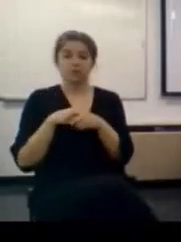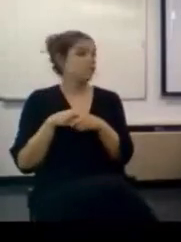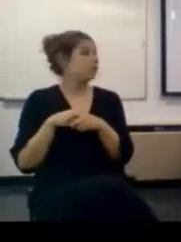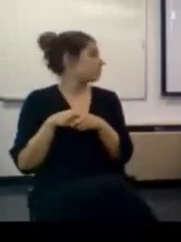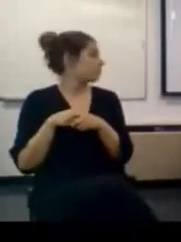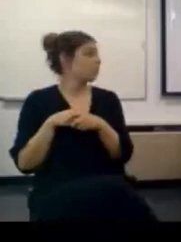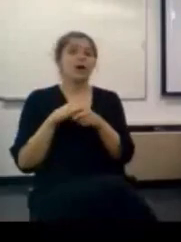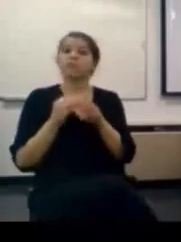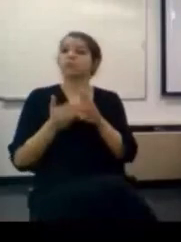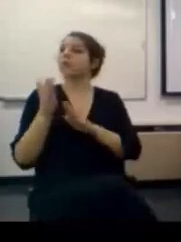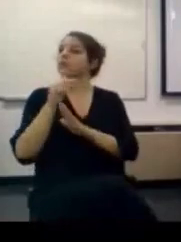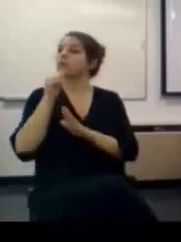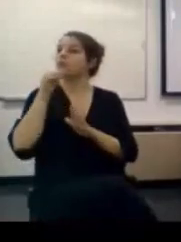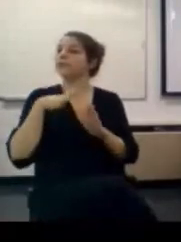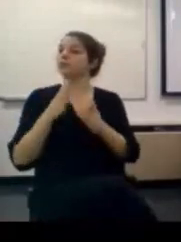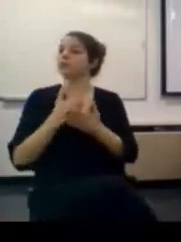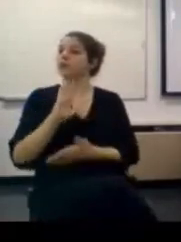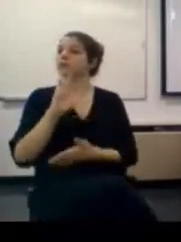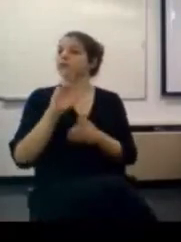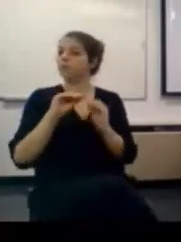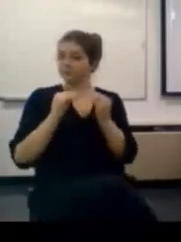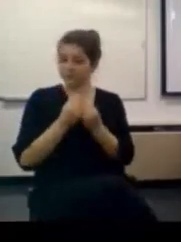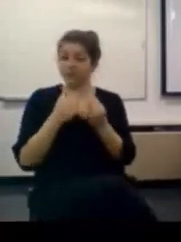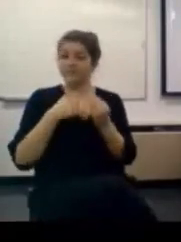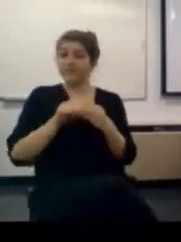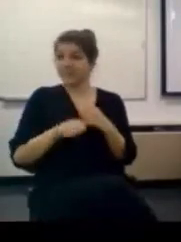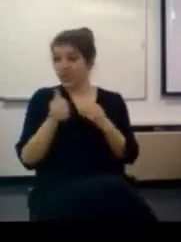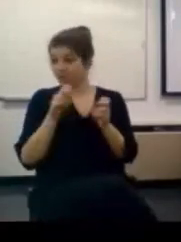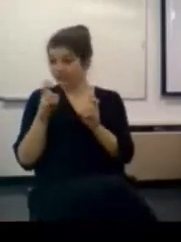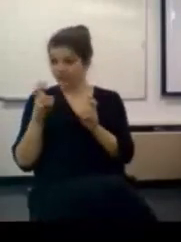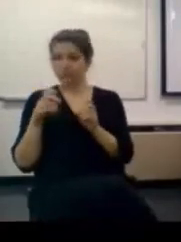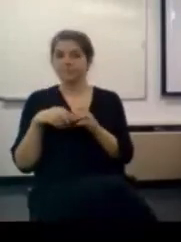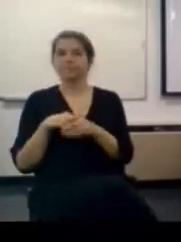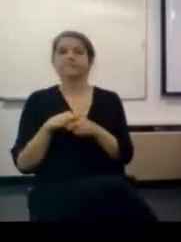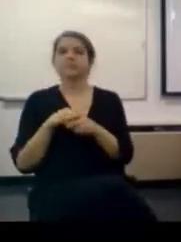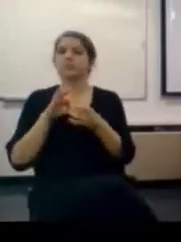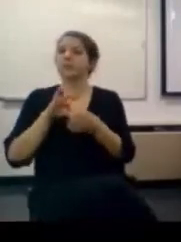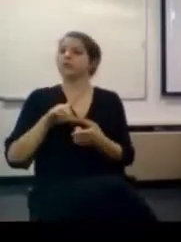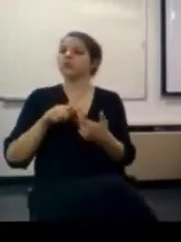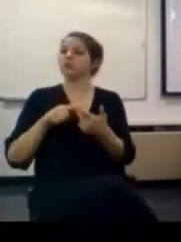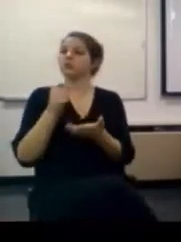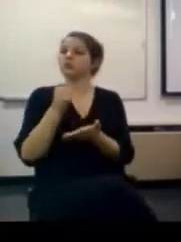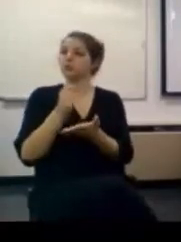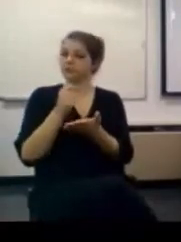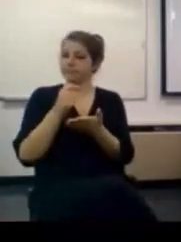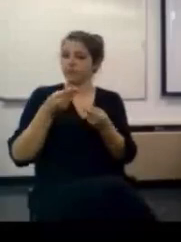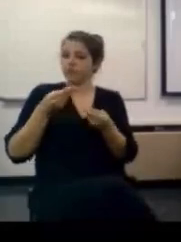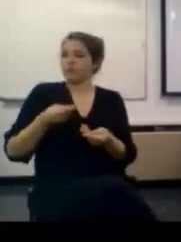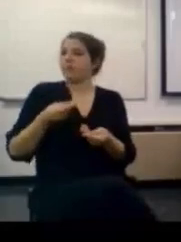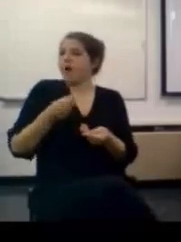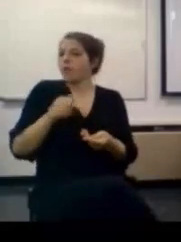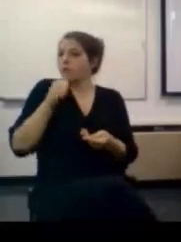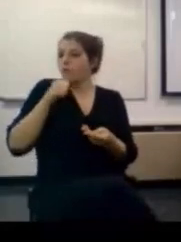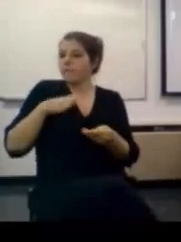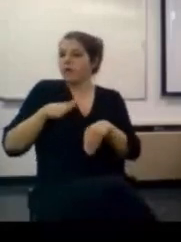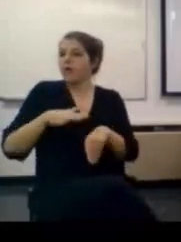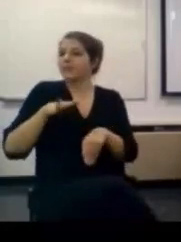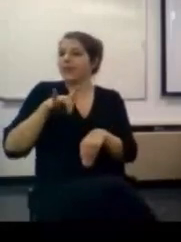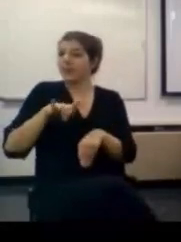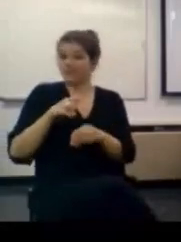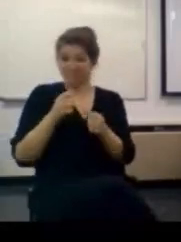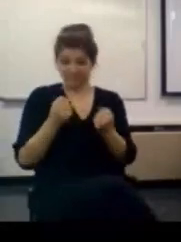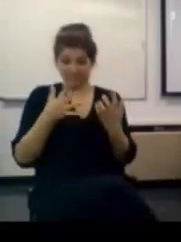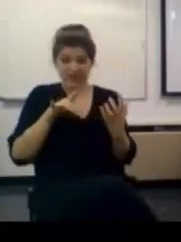other issue, and this I had done when I was running a women's rights organization, there is another issue just around the treatment of women on